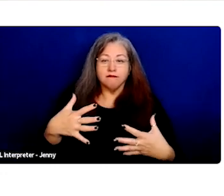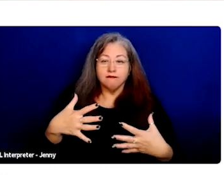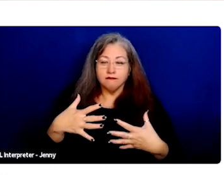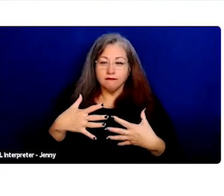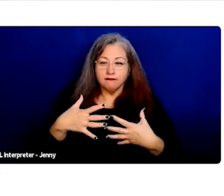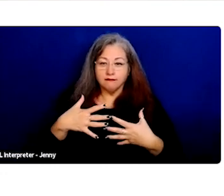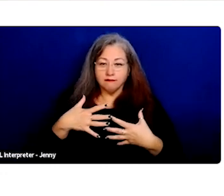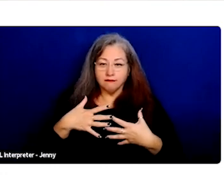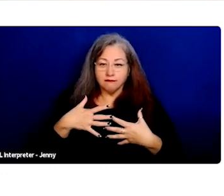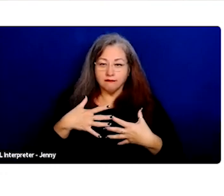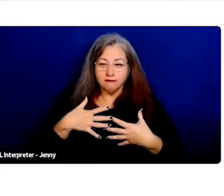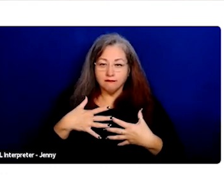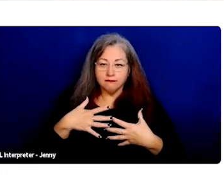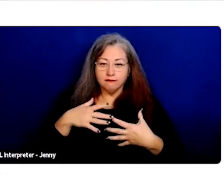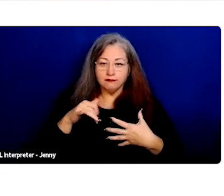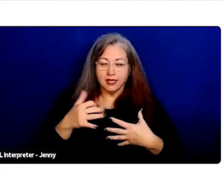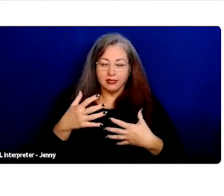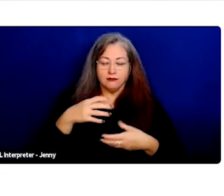the you that is you.